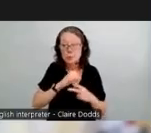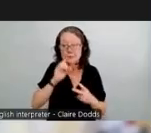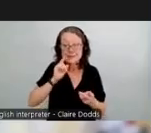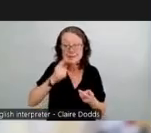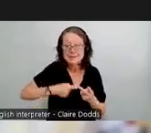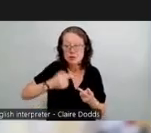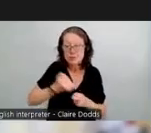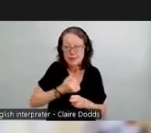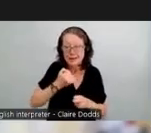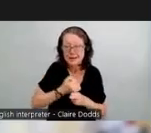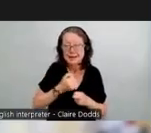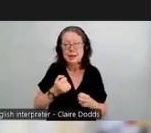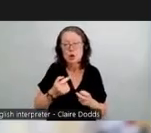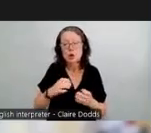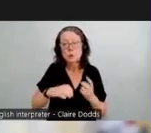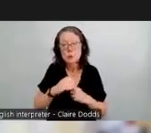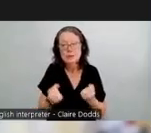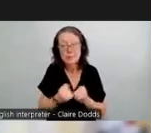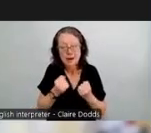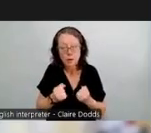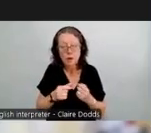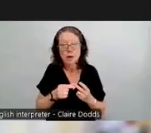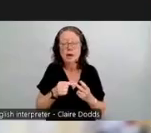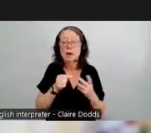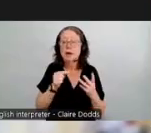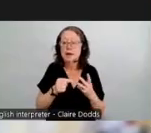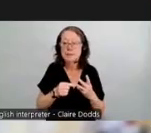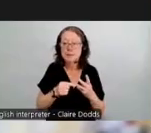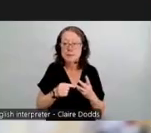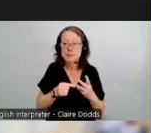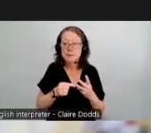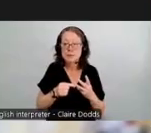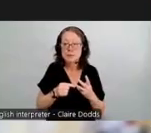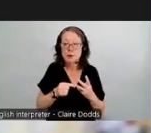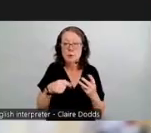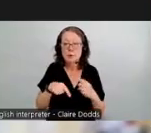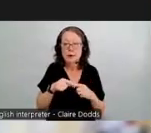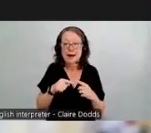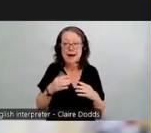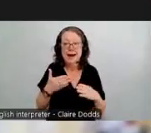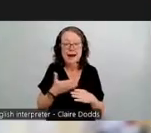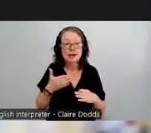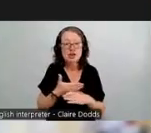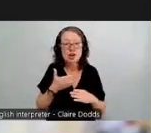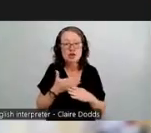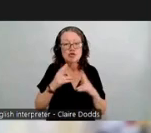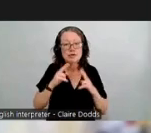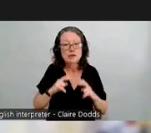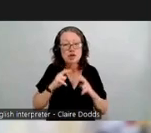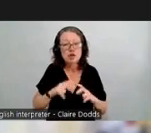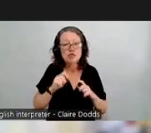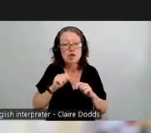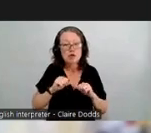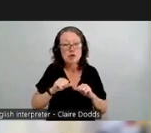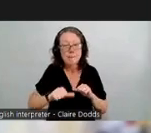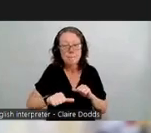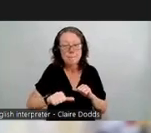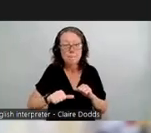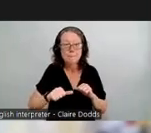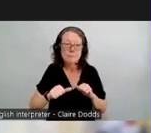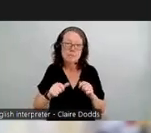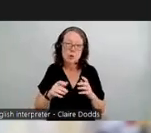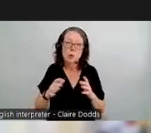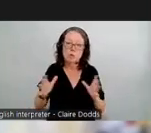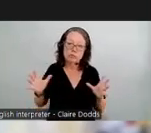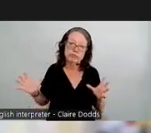that process. And then the third thing we do is that we're an action research programme across England. So all 46 of us come